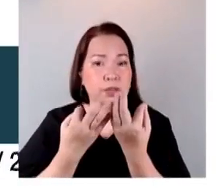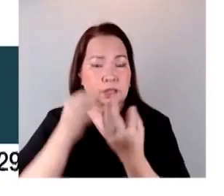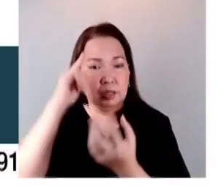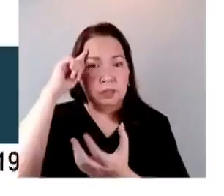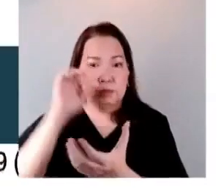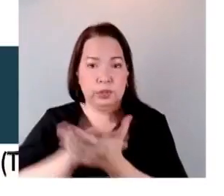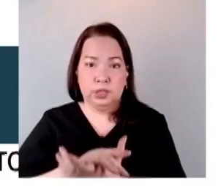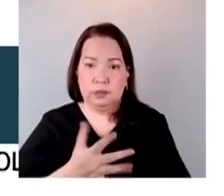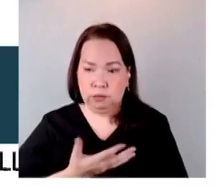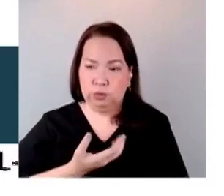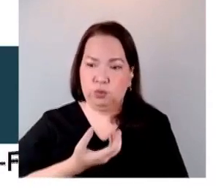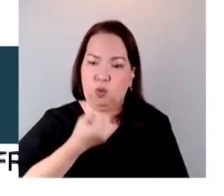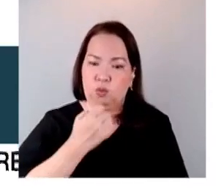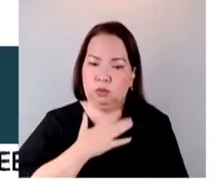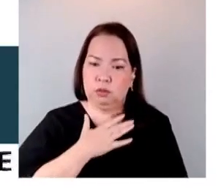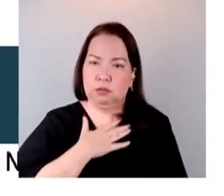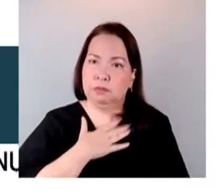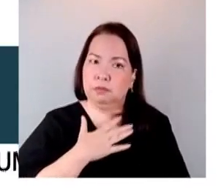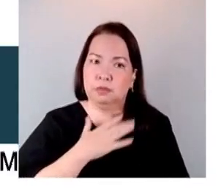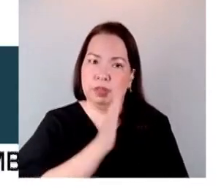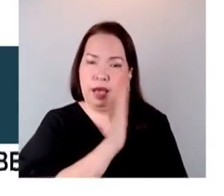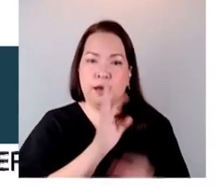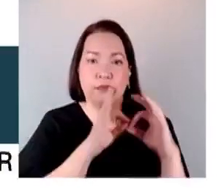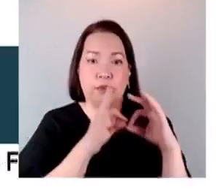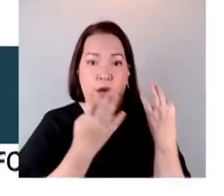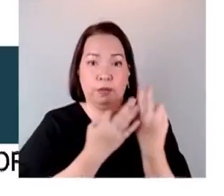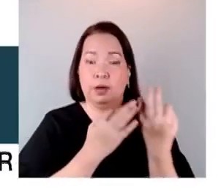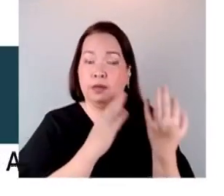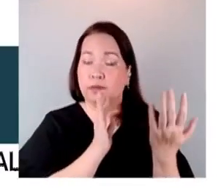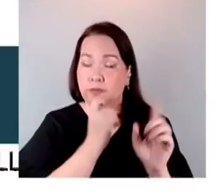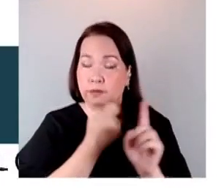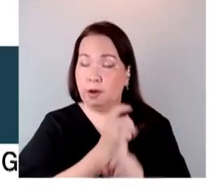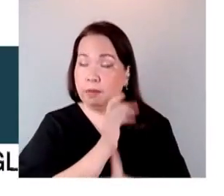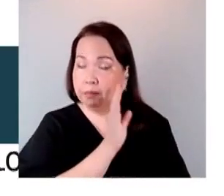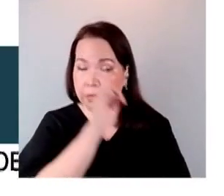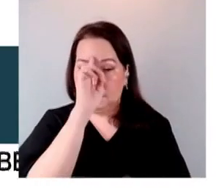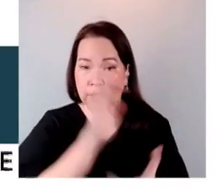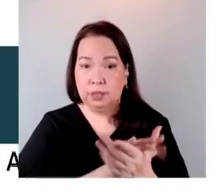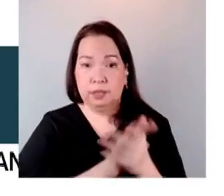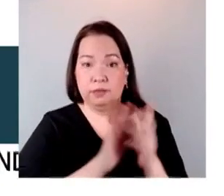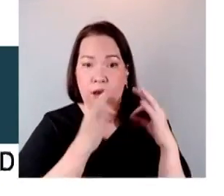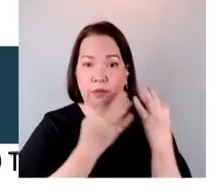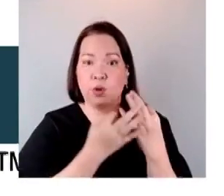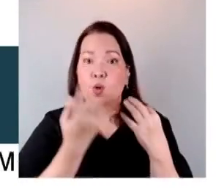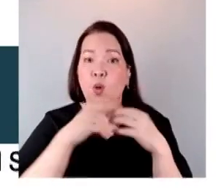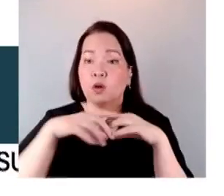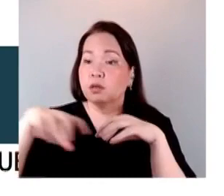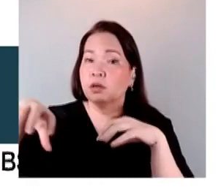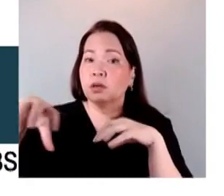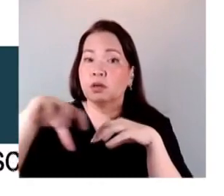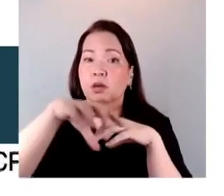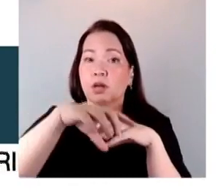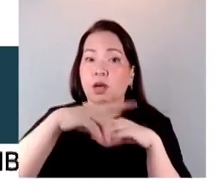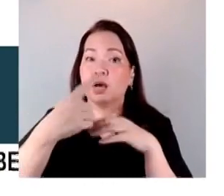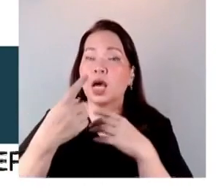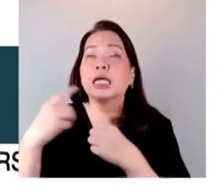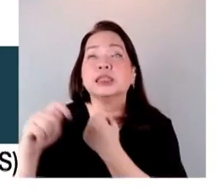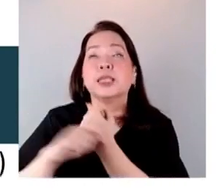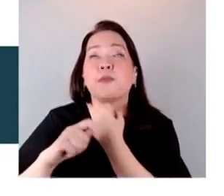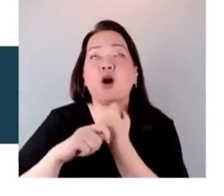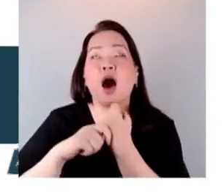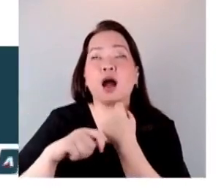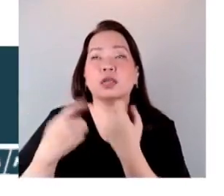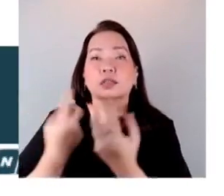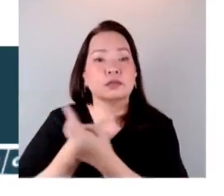share in ill-gotten assets that, according to the Marcos family, the cronies only hold for them temporarily.